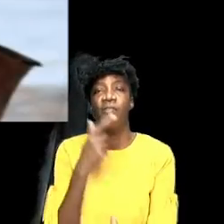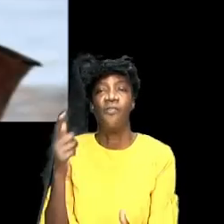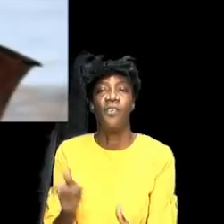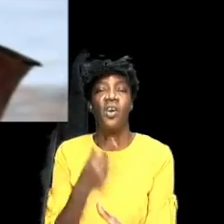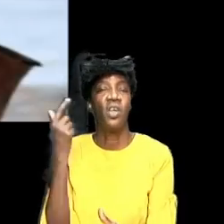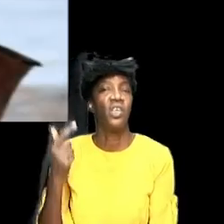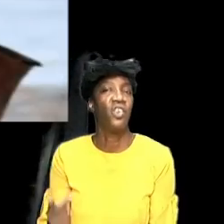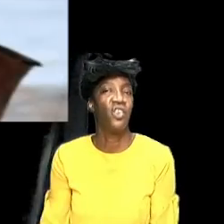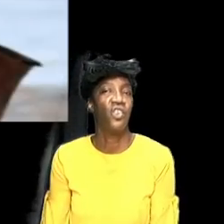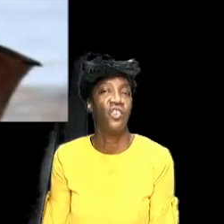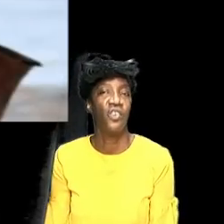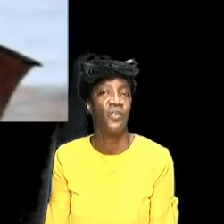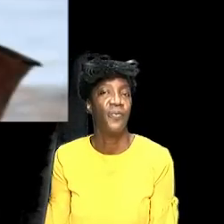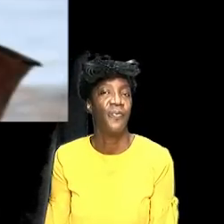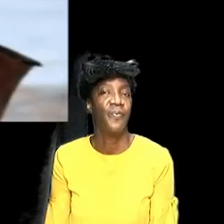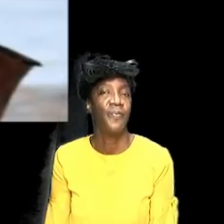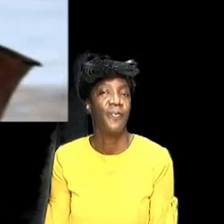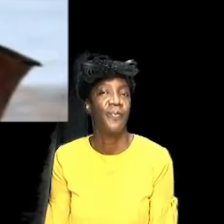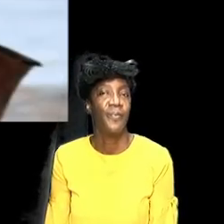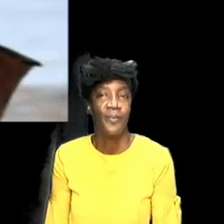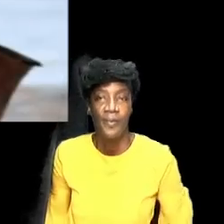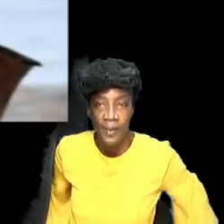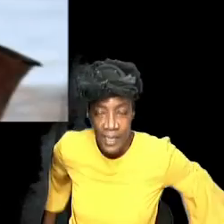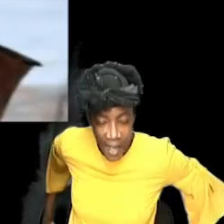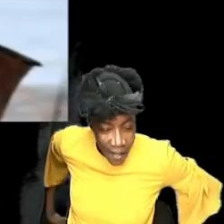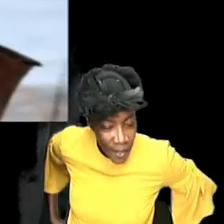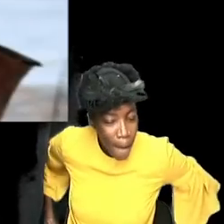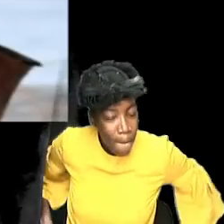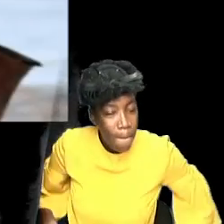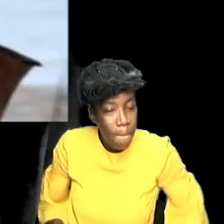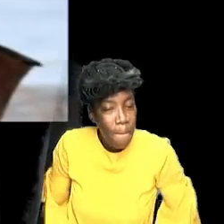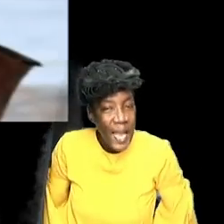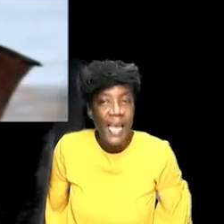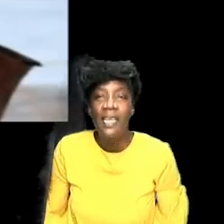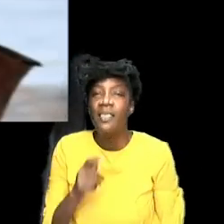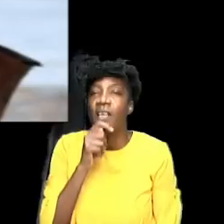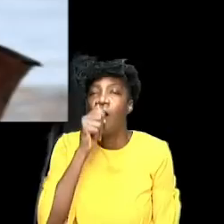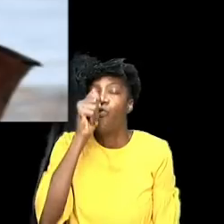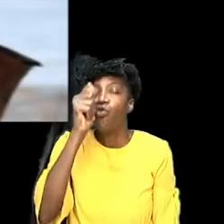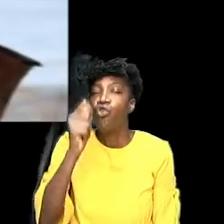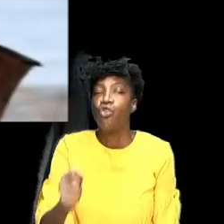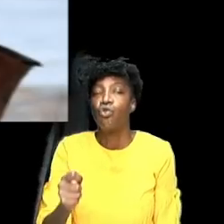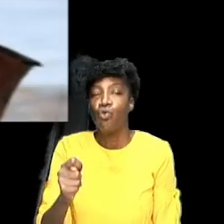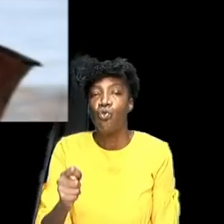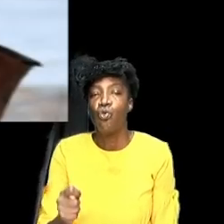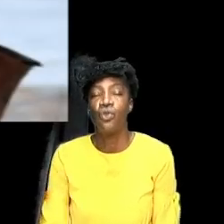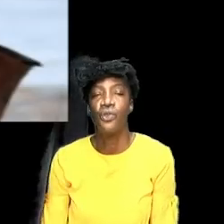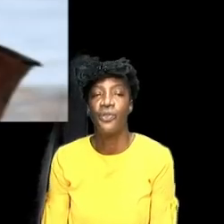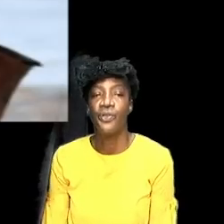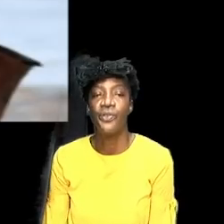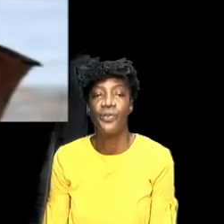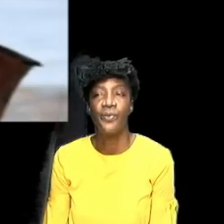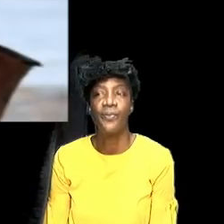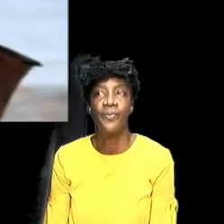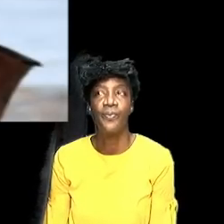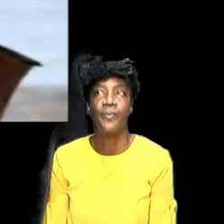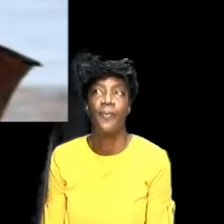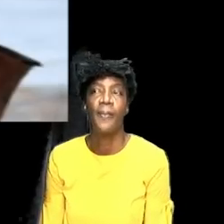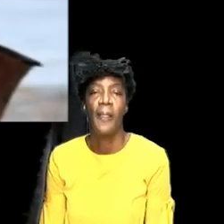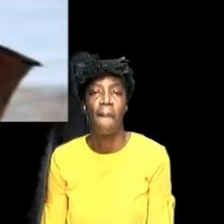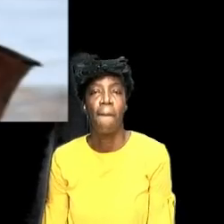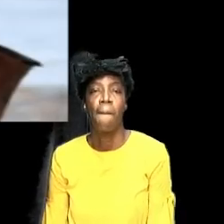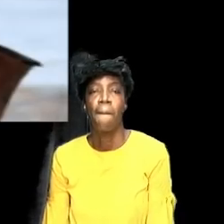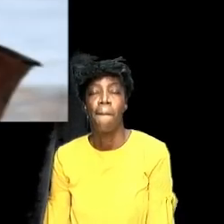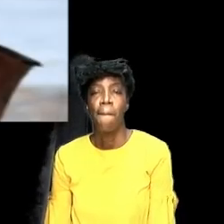that Paul mentioned in his list was the belt of truth, or you let your loins be girded about with